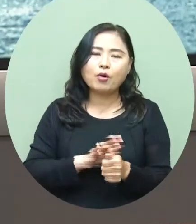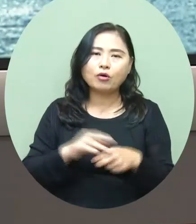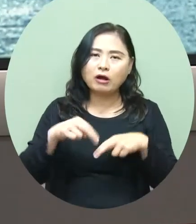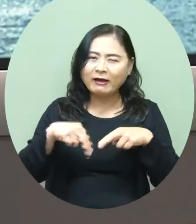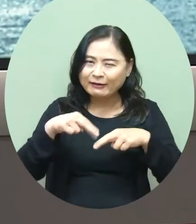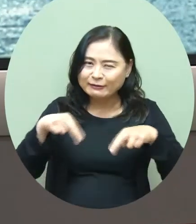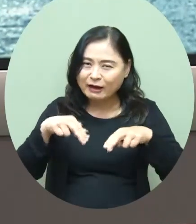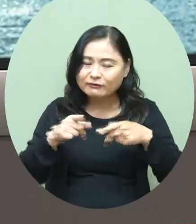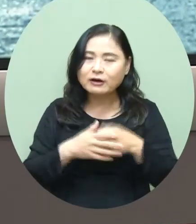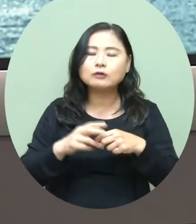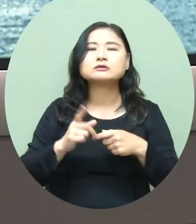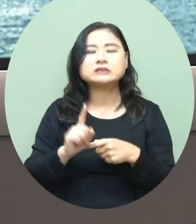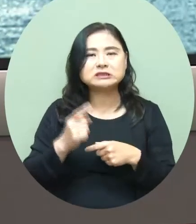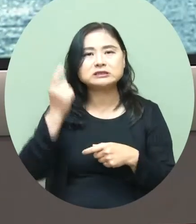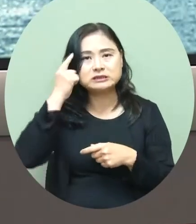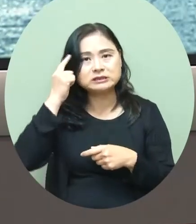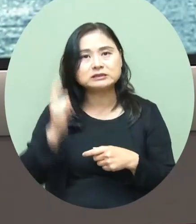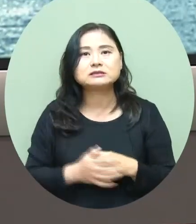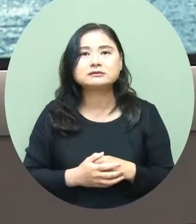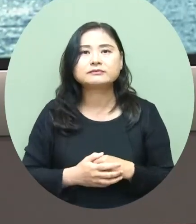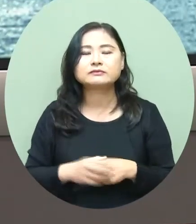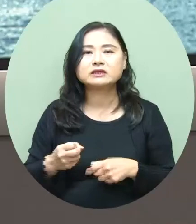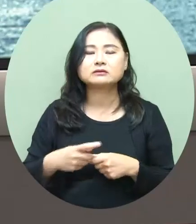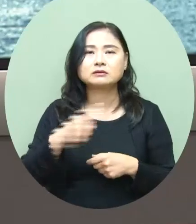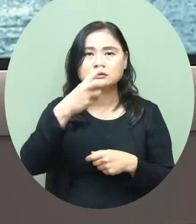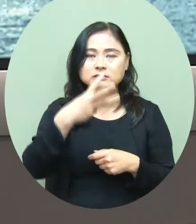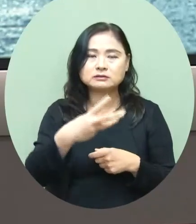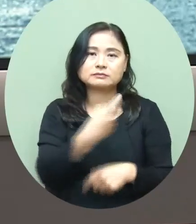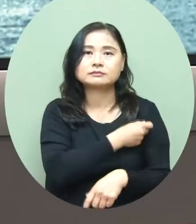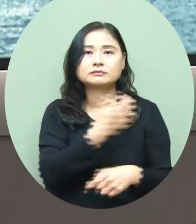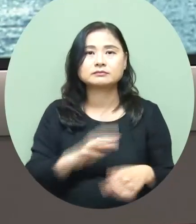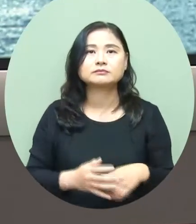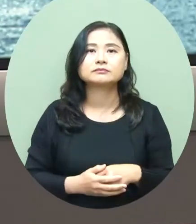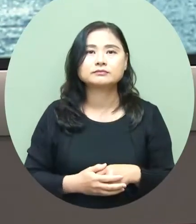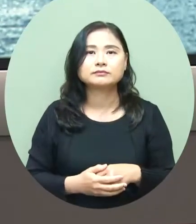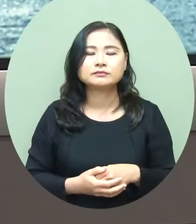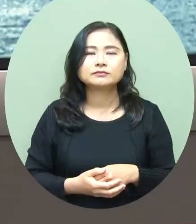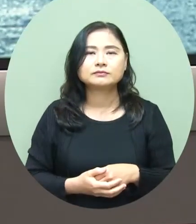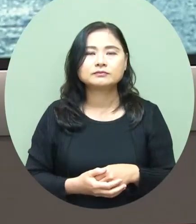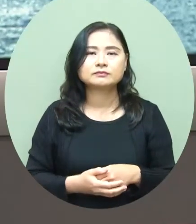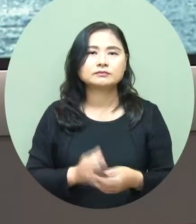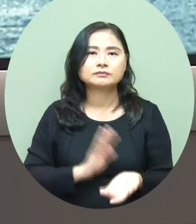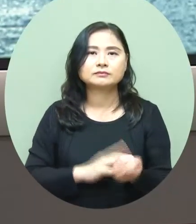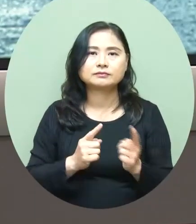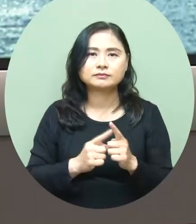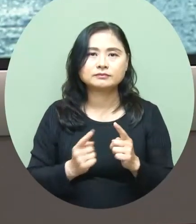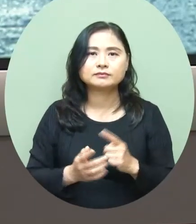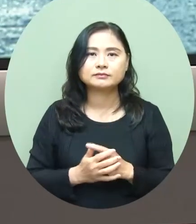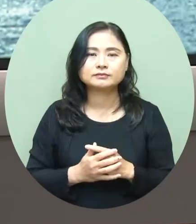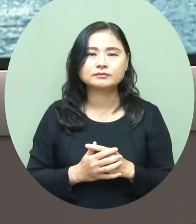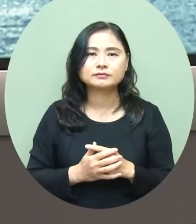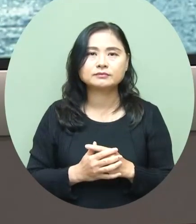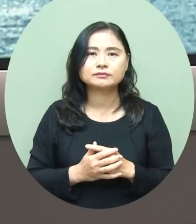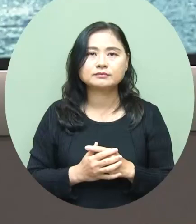and investigation before we can be sure about the cause of death. For the patient who's had